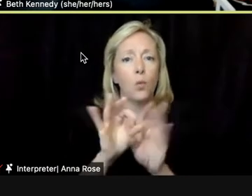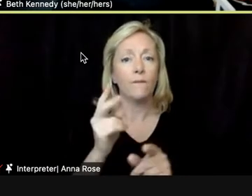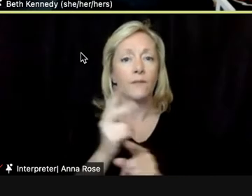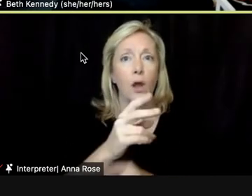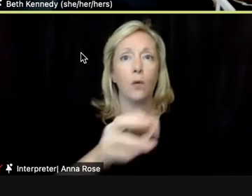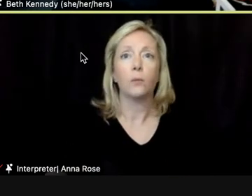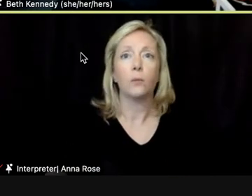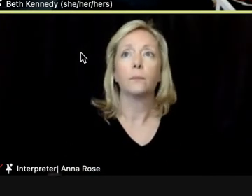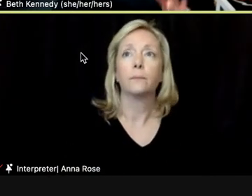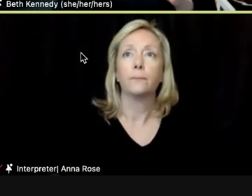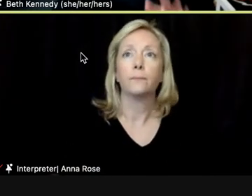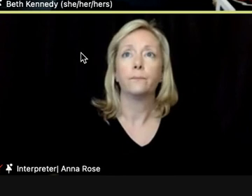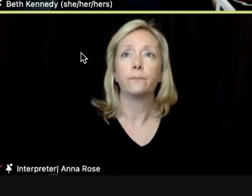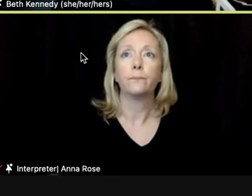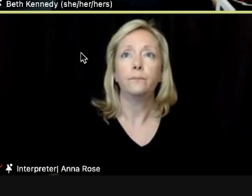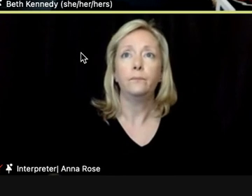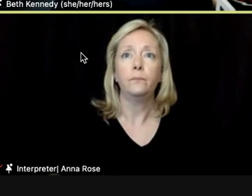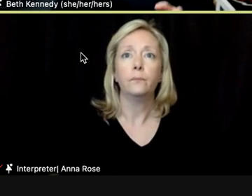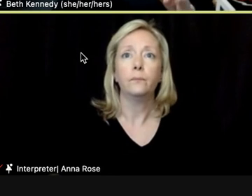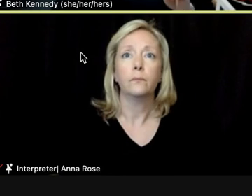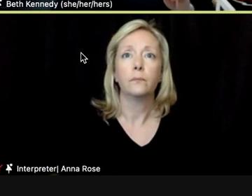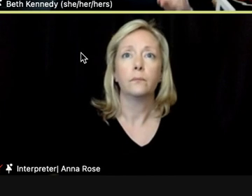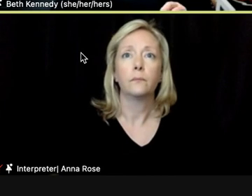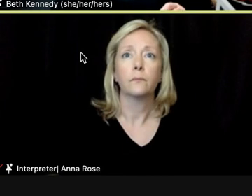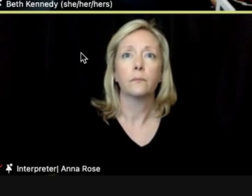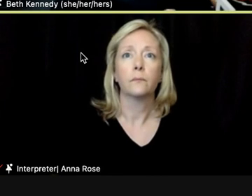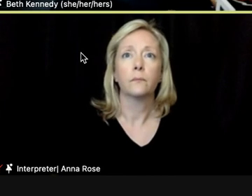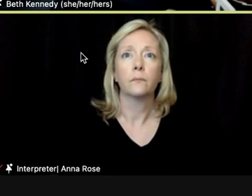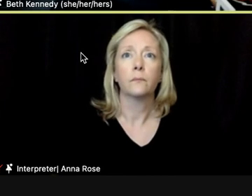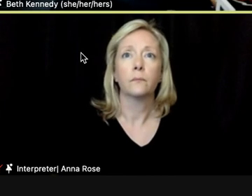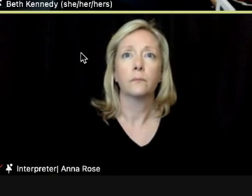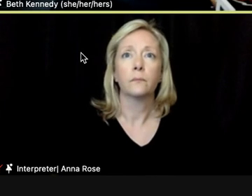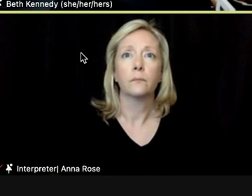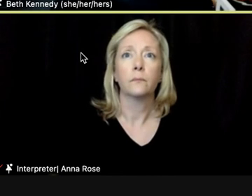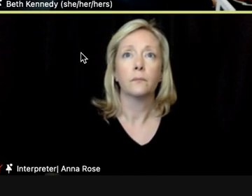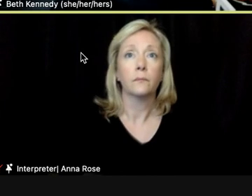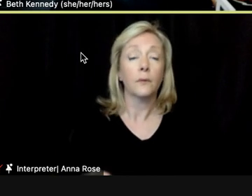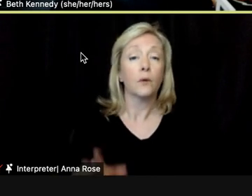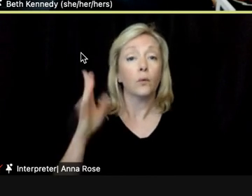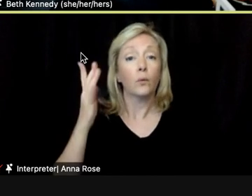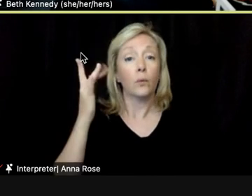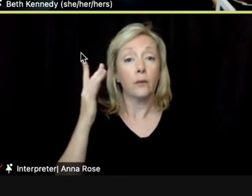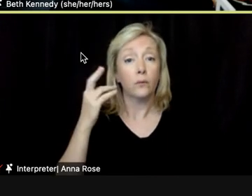And that's where that team dynamic is so important when it comes to the intervener model.